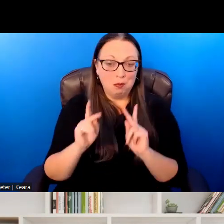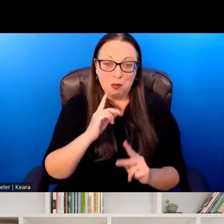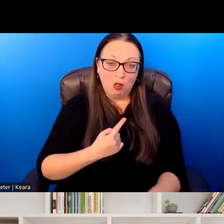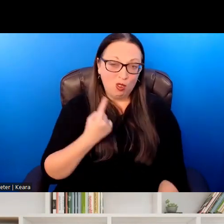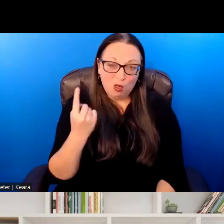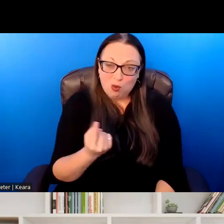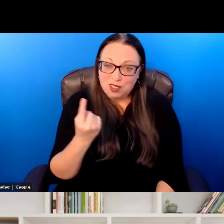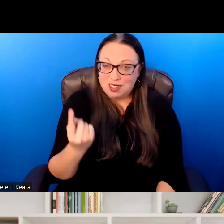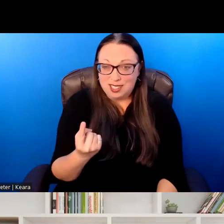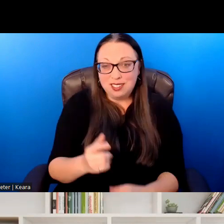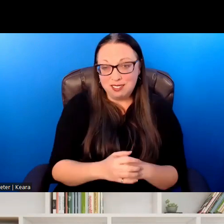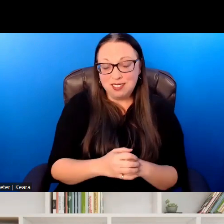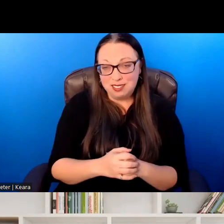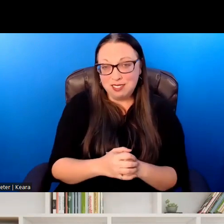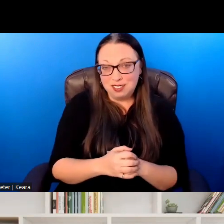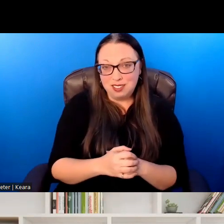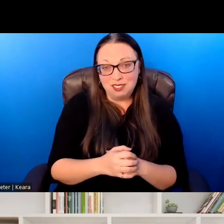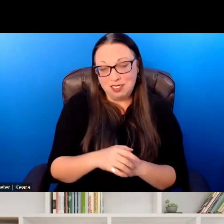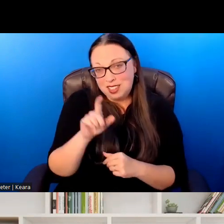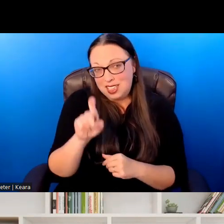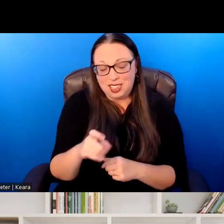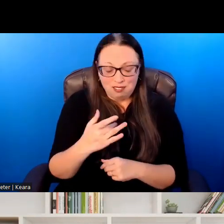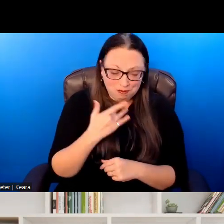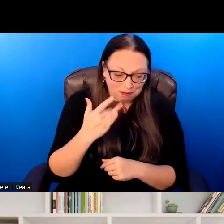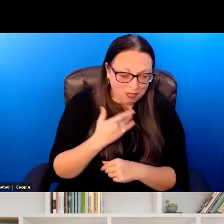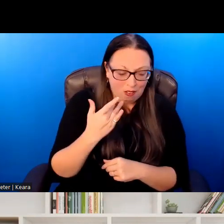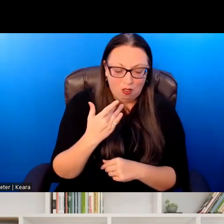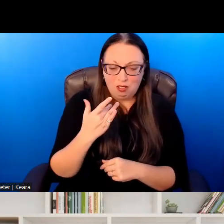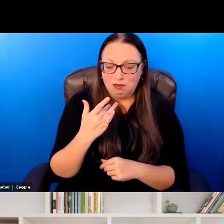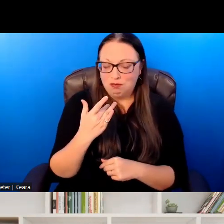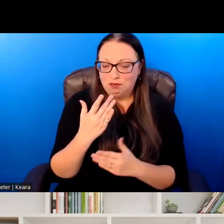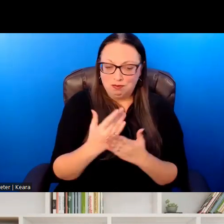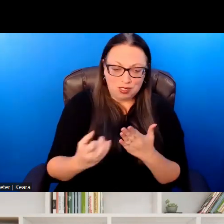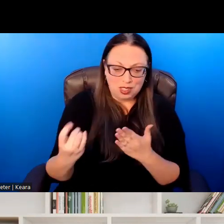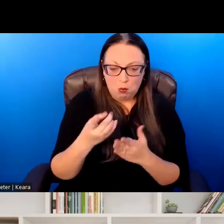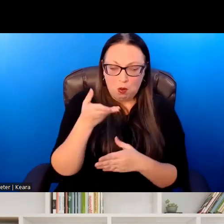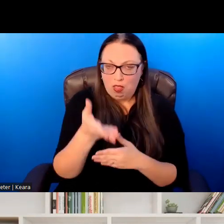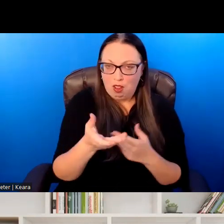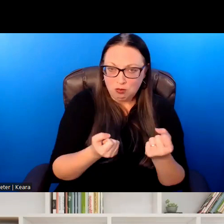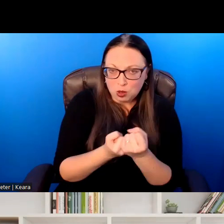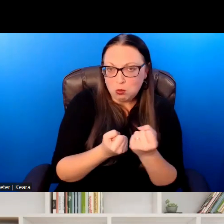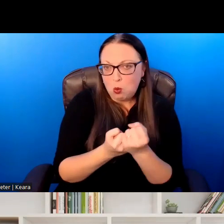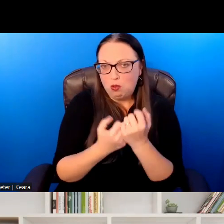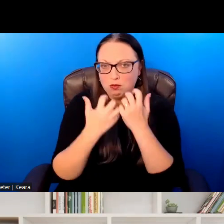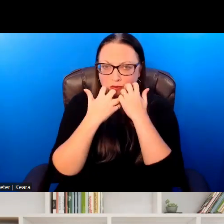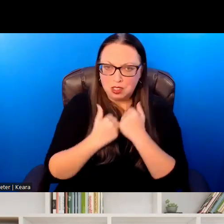lonely. They need a sense of somebody on that phone that